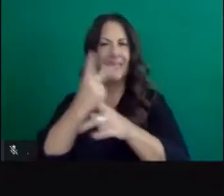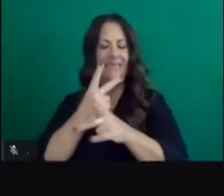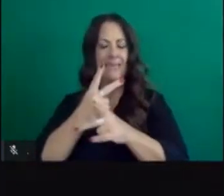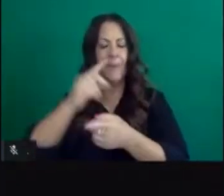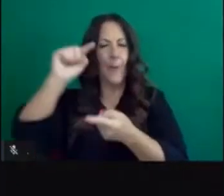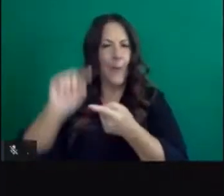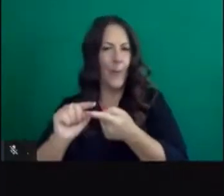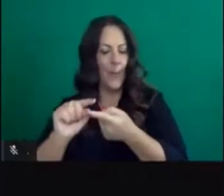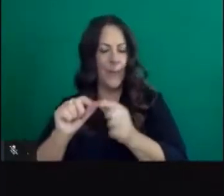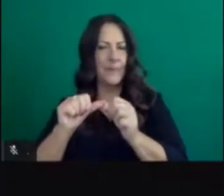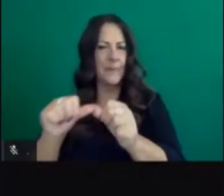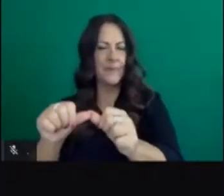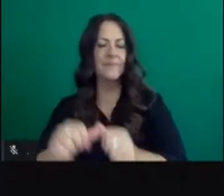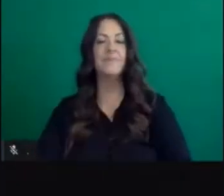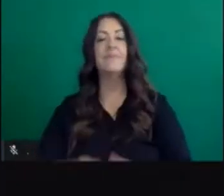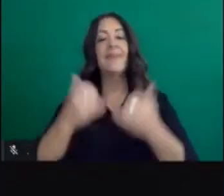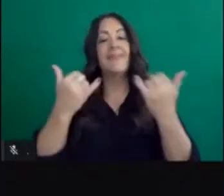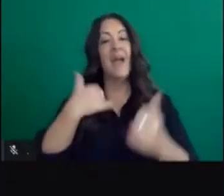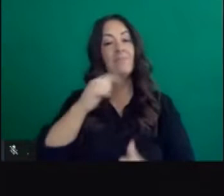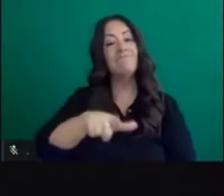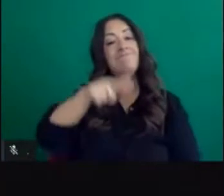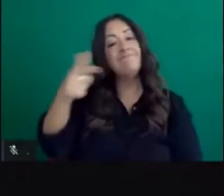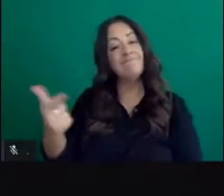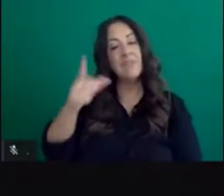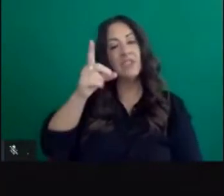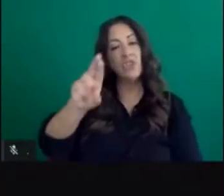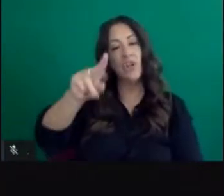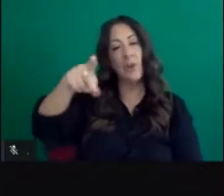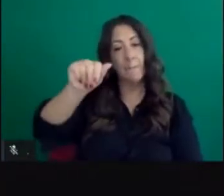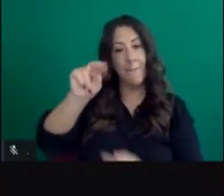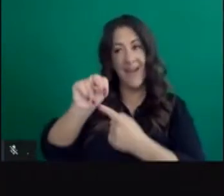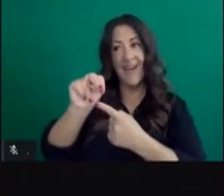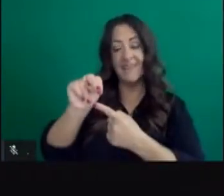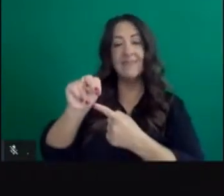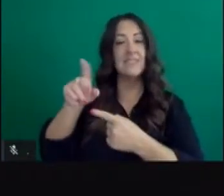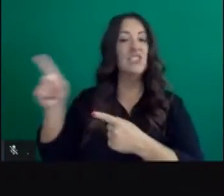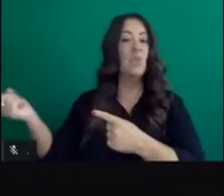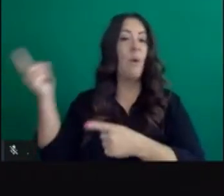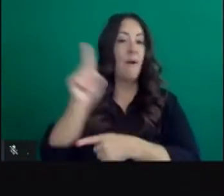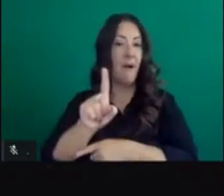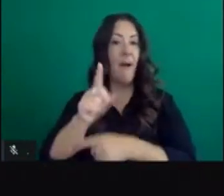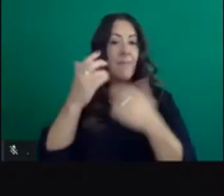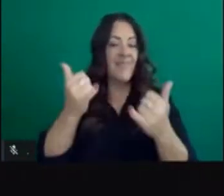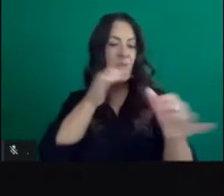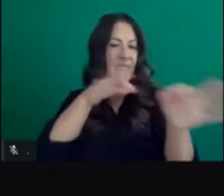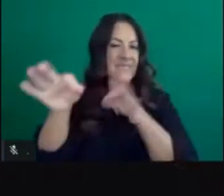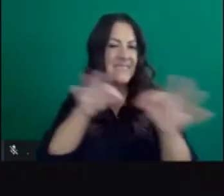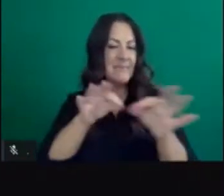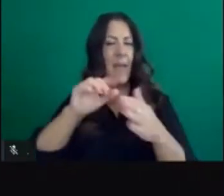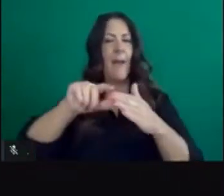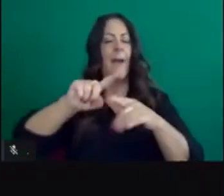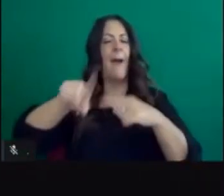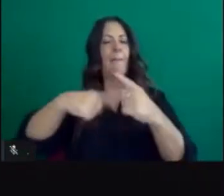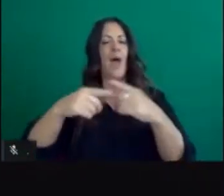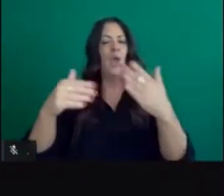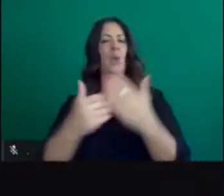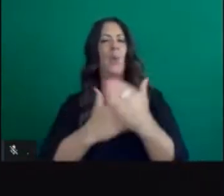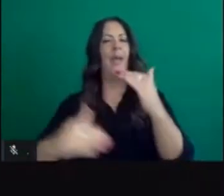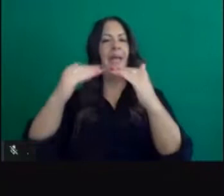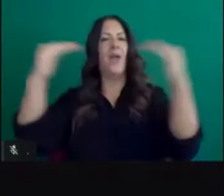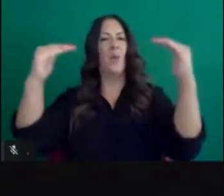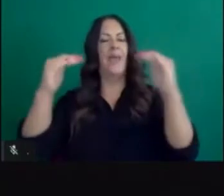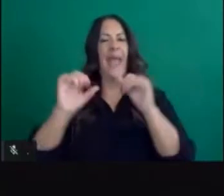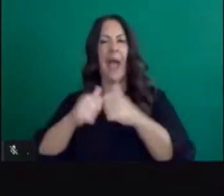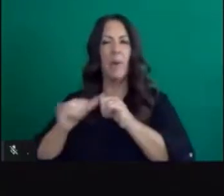to Dr. Erica Pond to come share the exciting news about the new equity metric that we have